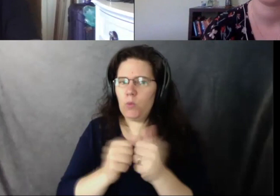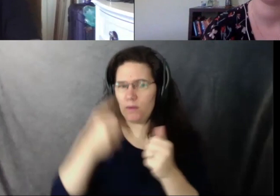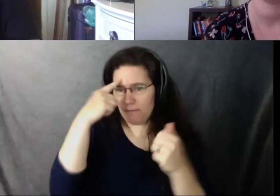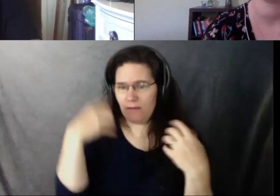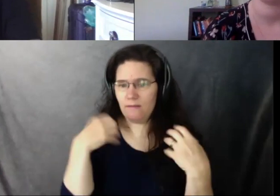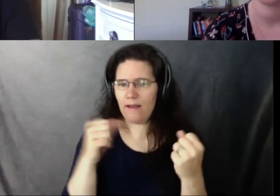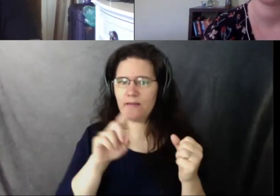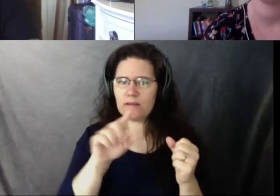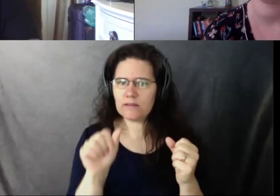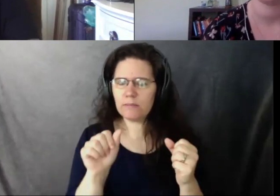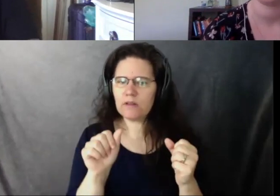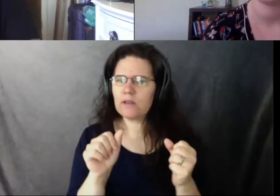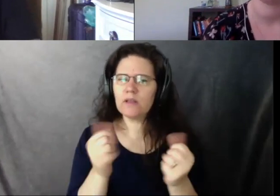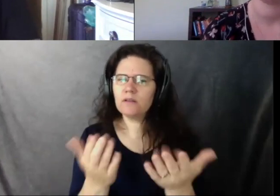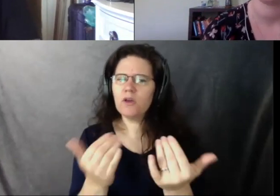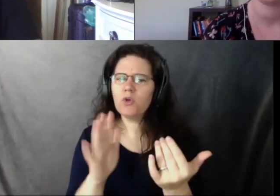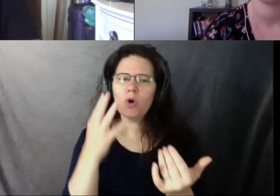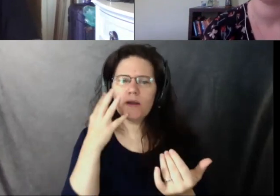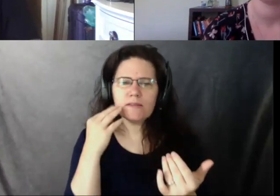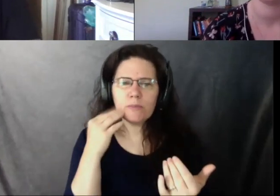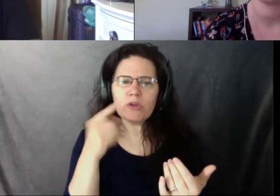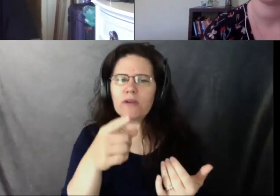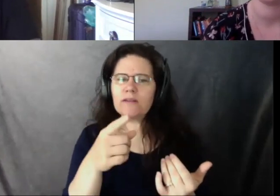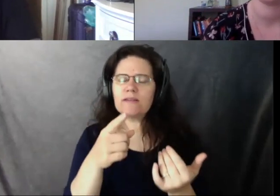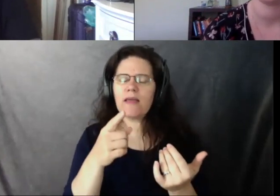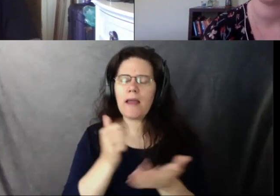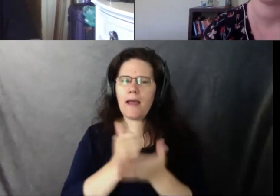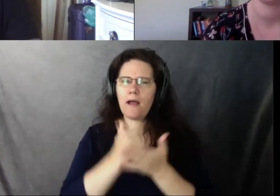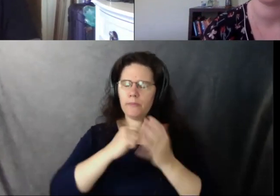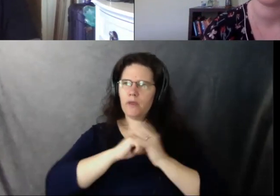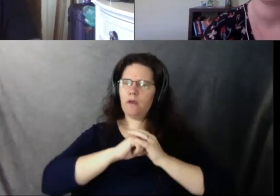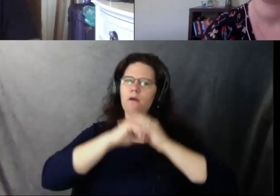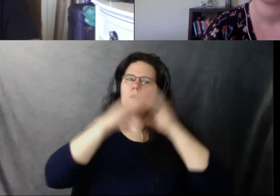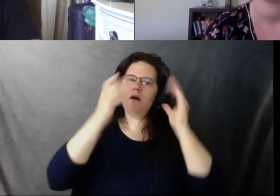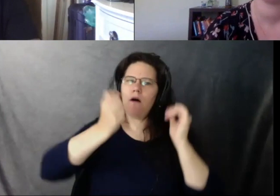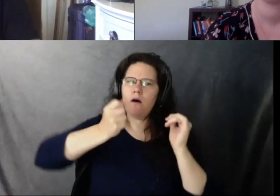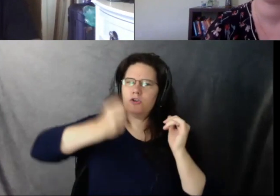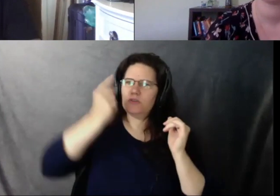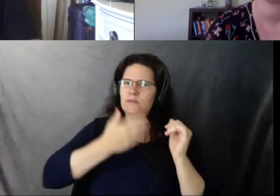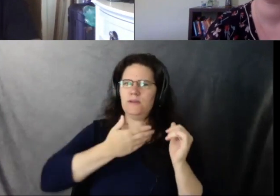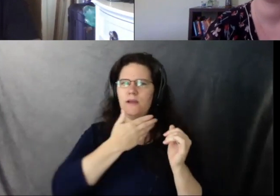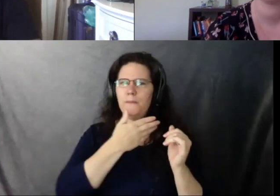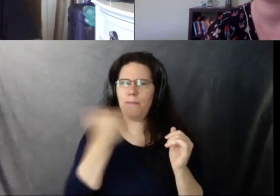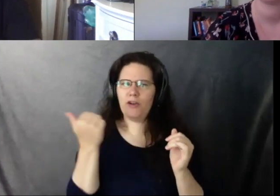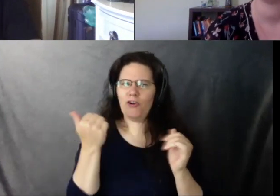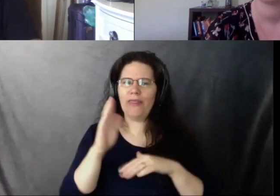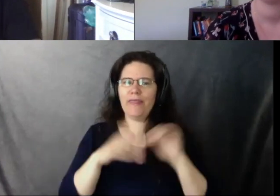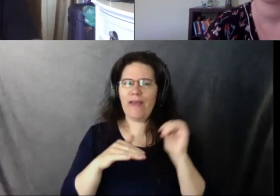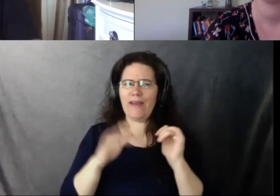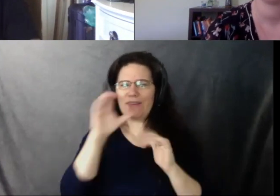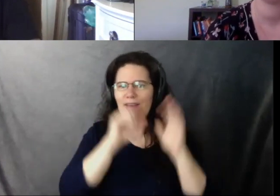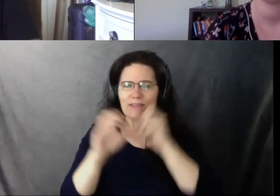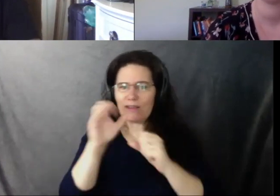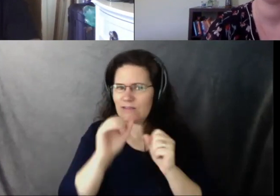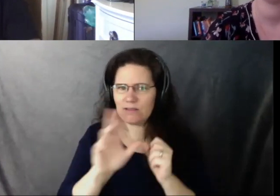health and to understand the cultural context of mental health within different communities and